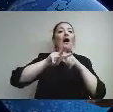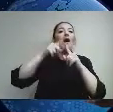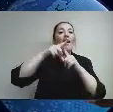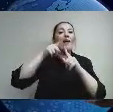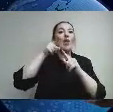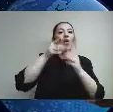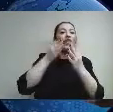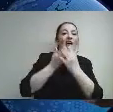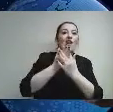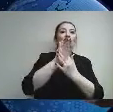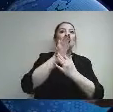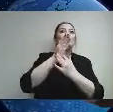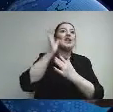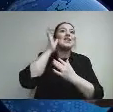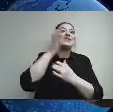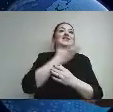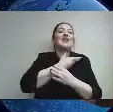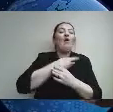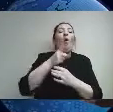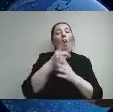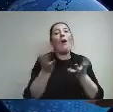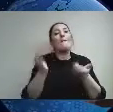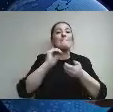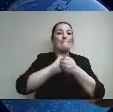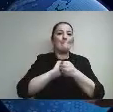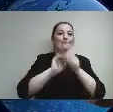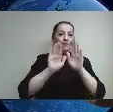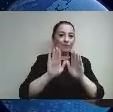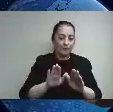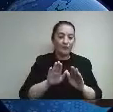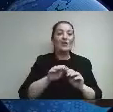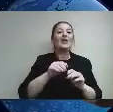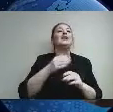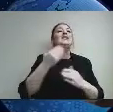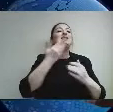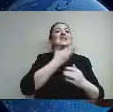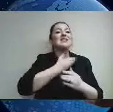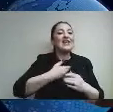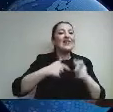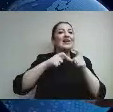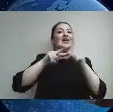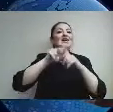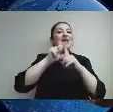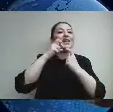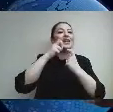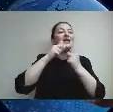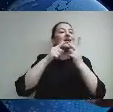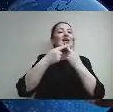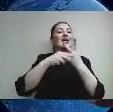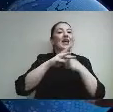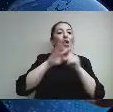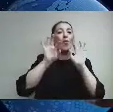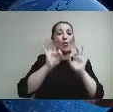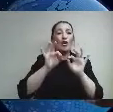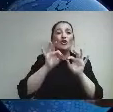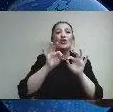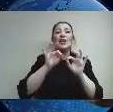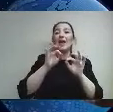she is not with us physically, but she will join us remotely due to her